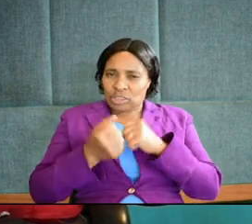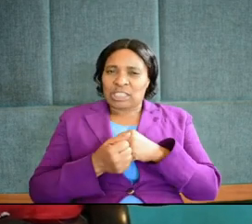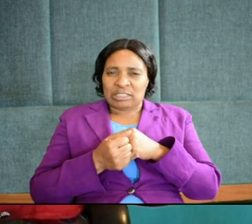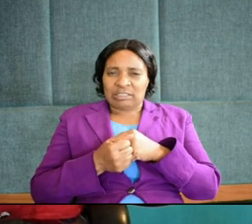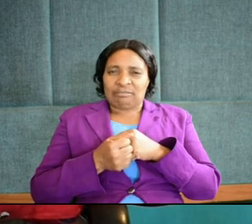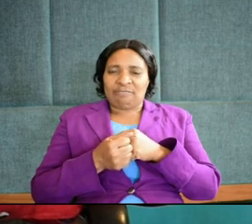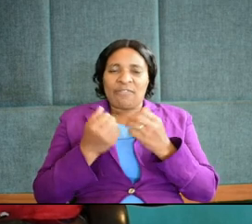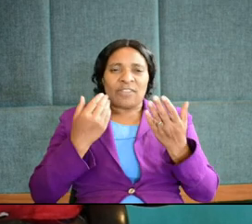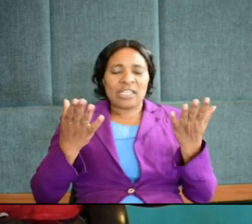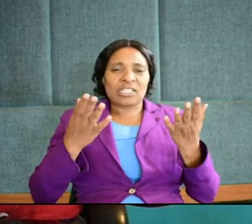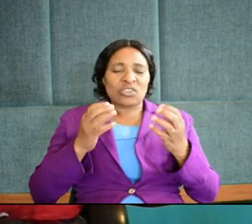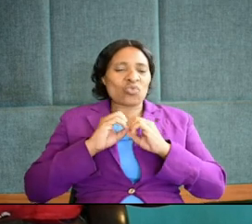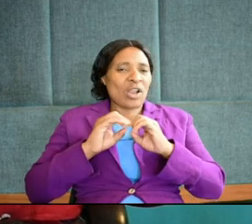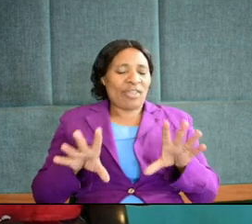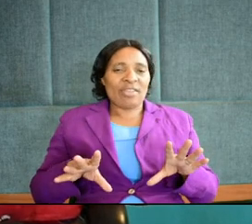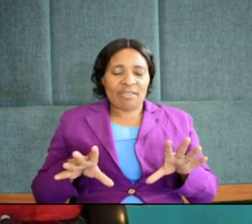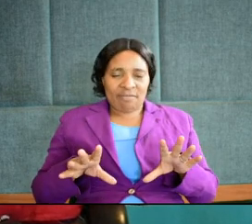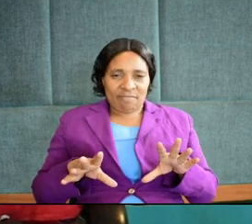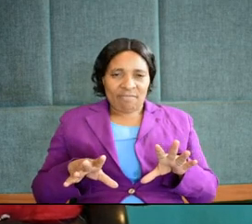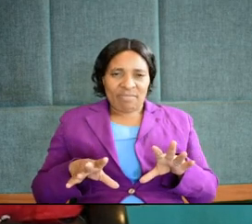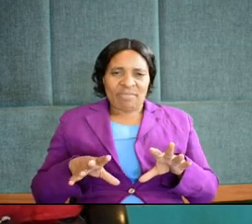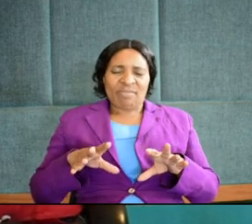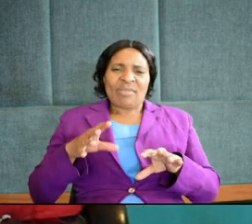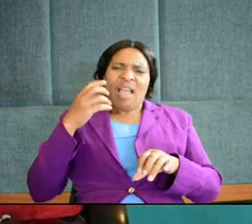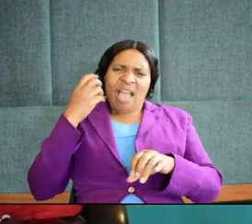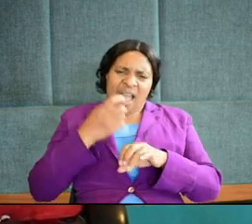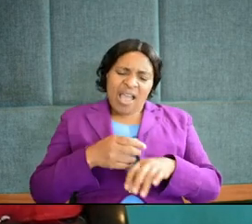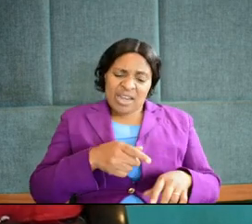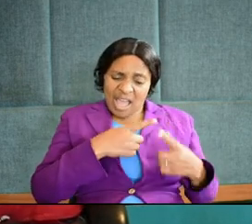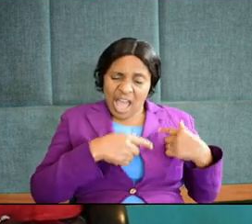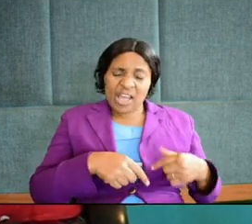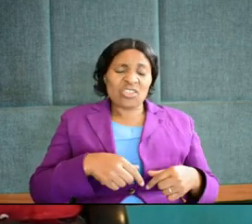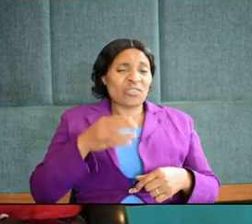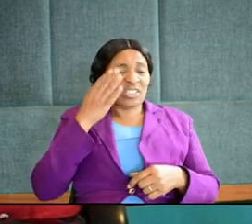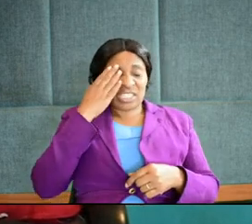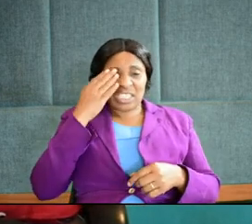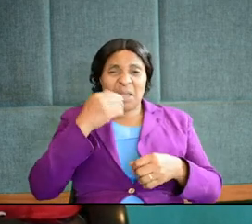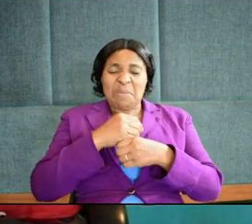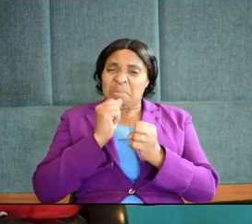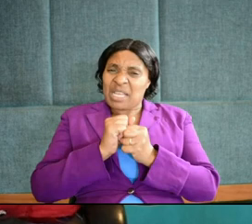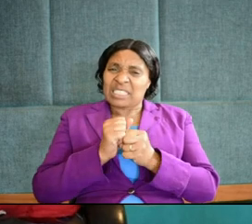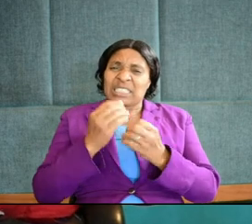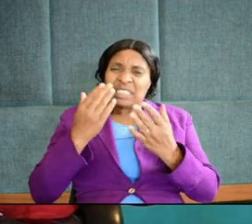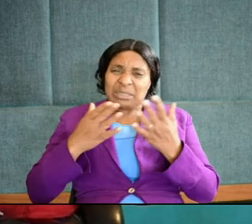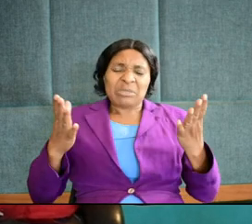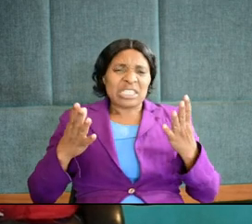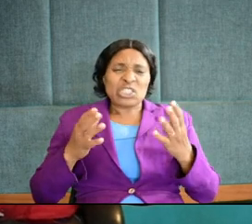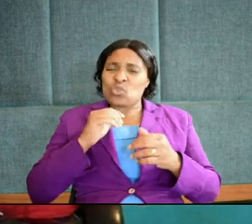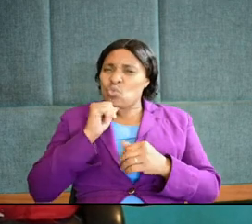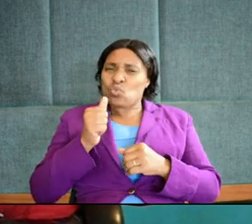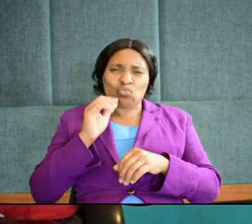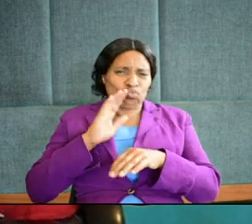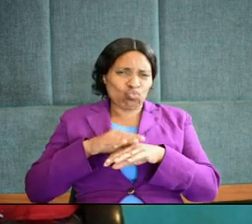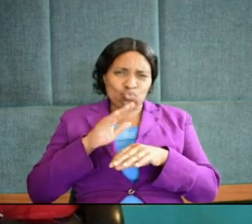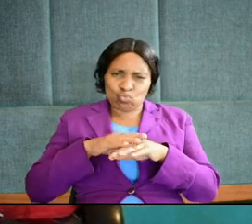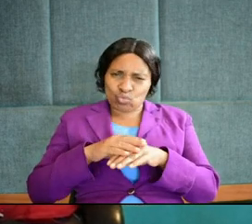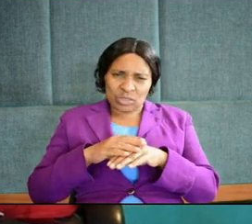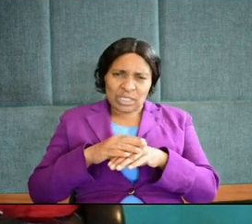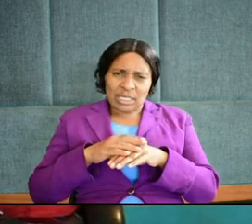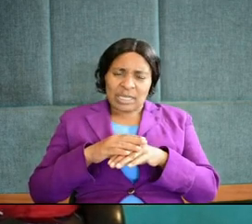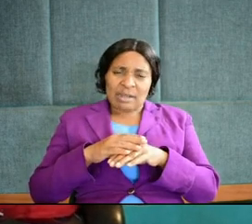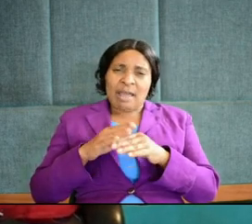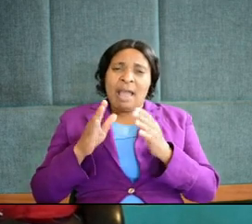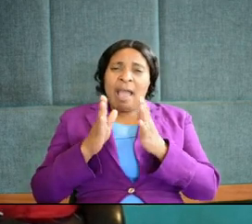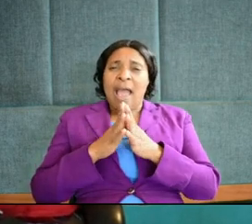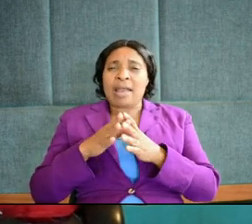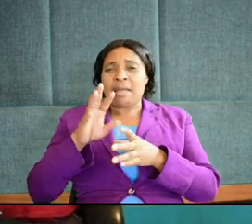nothing. It was the hard heart of the Israelites that made something as spectacular as manna from